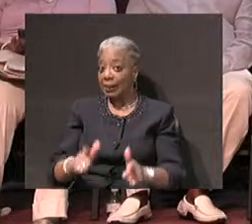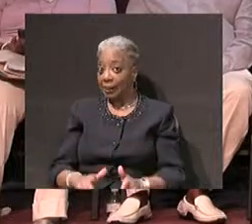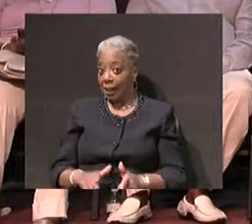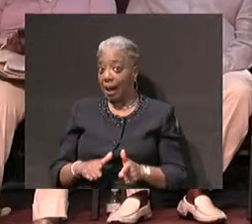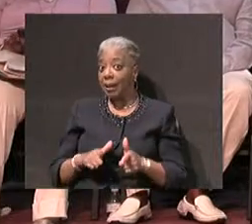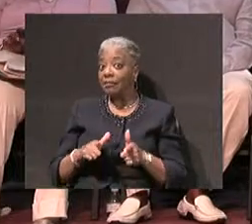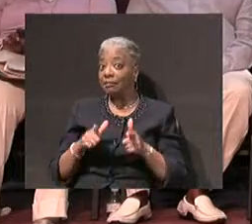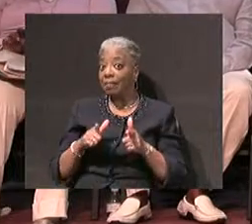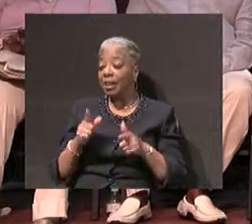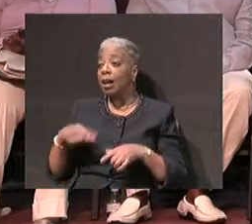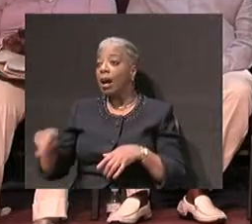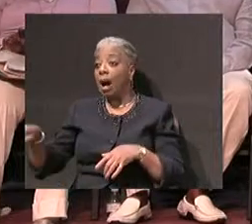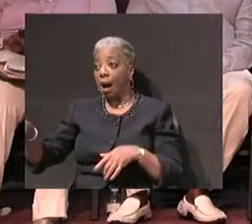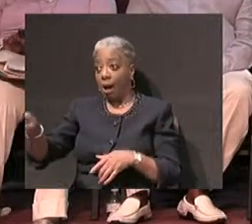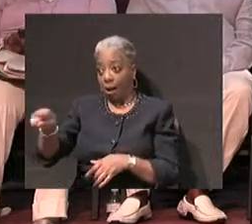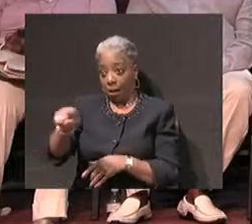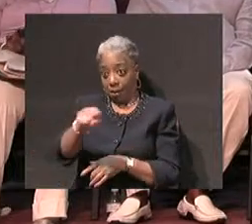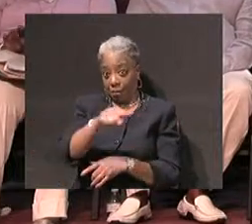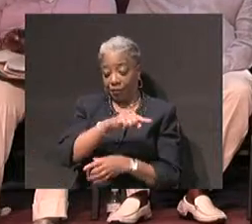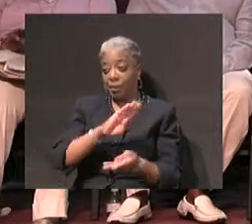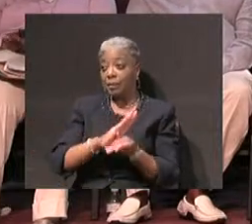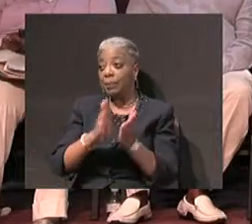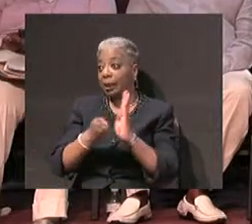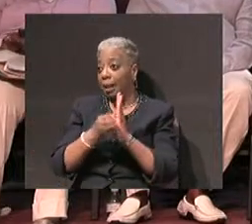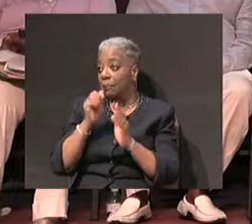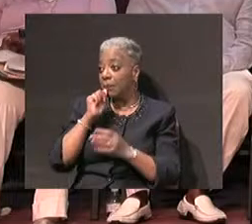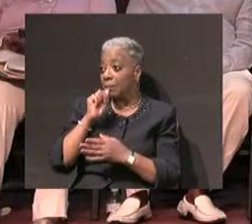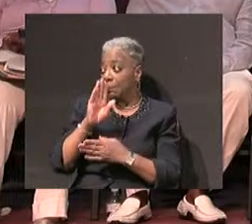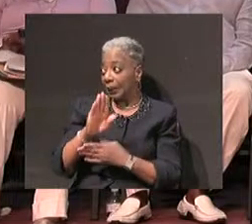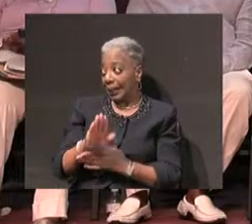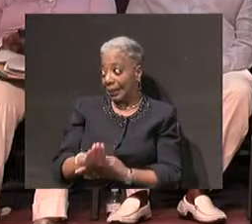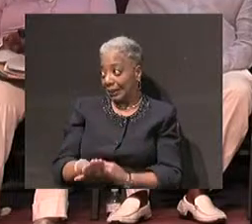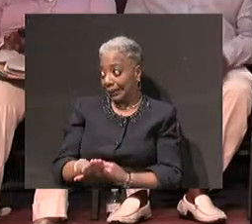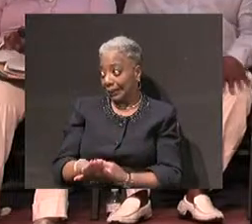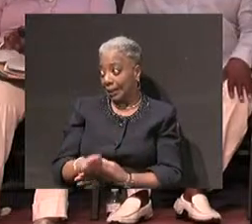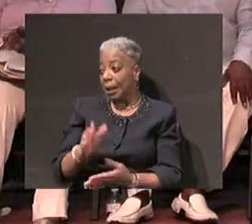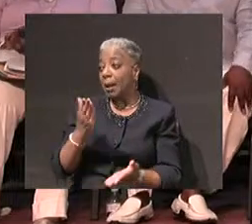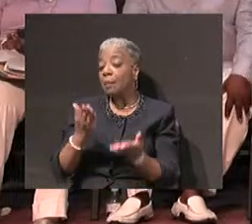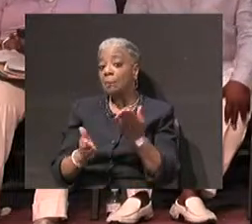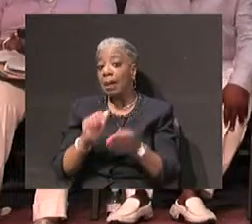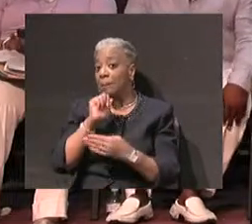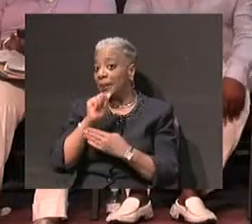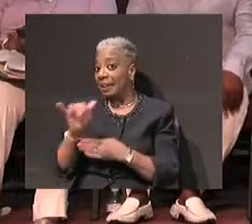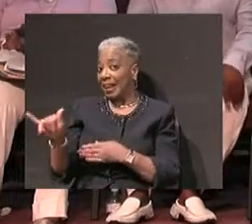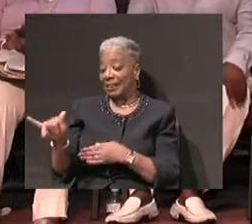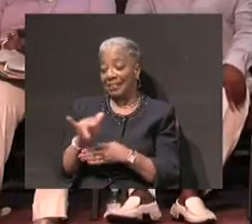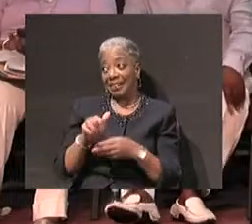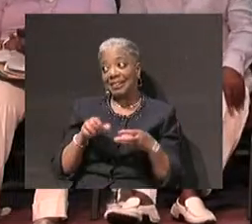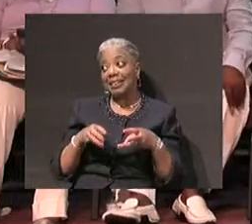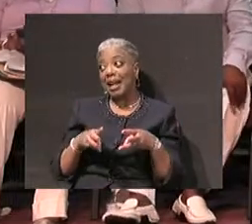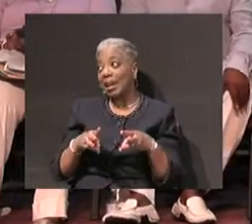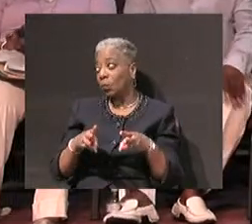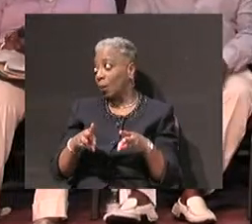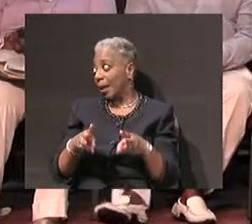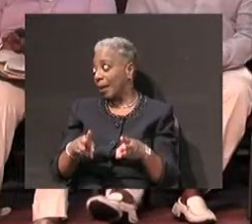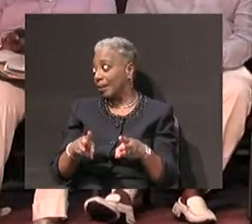been blessed, not in the same way, but in some way.